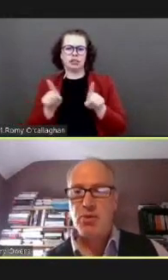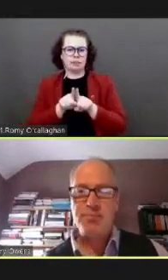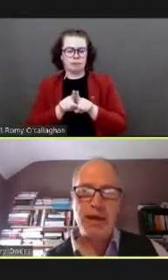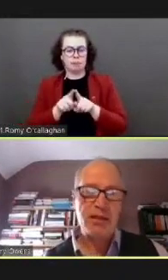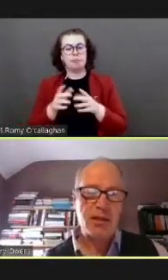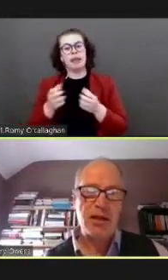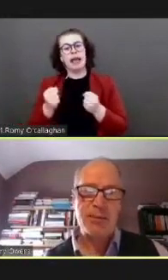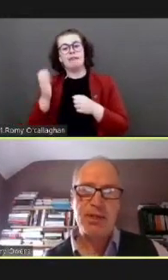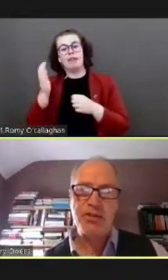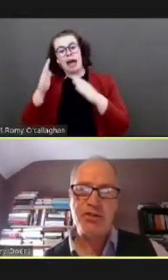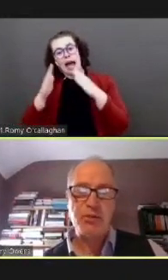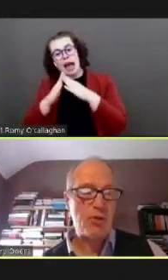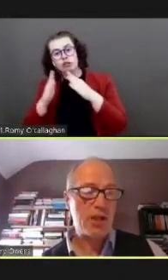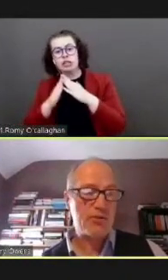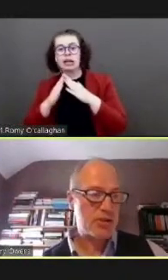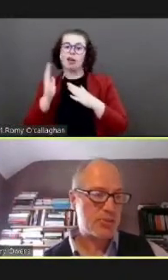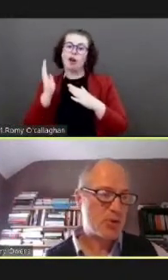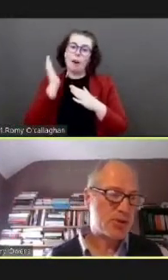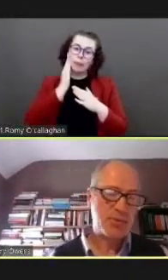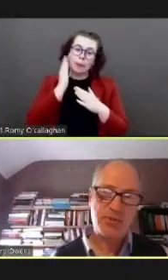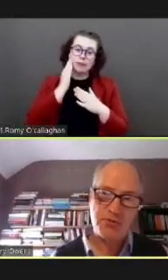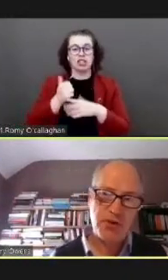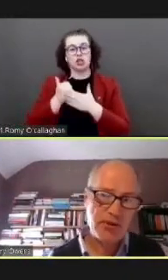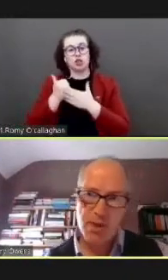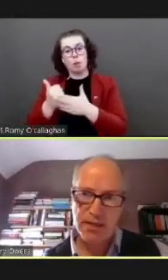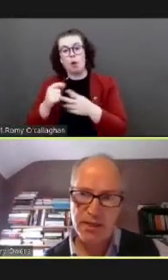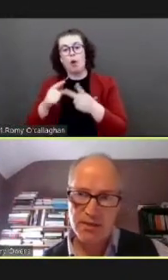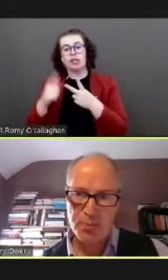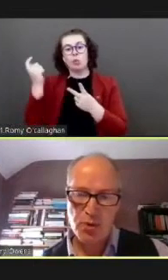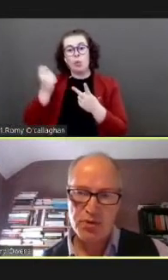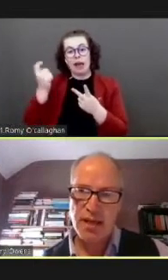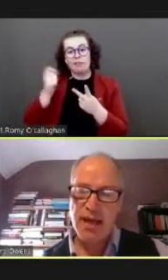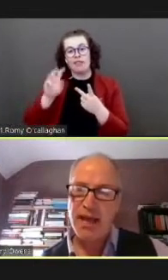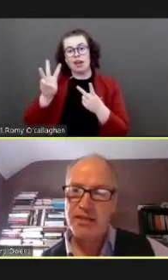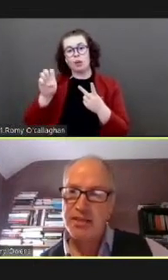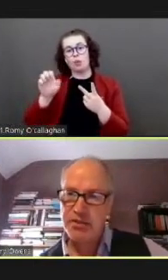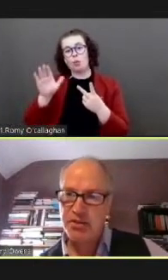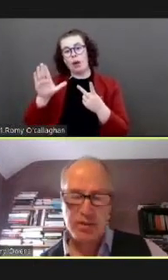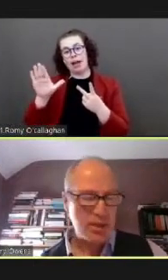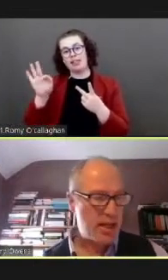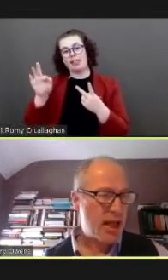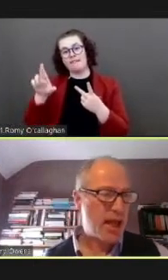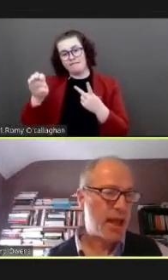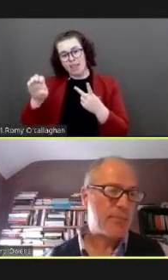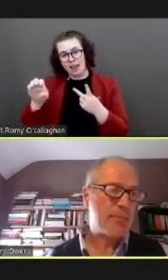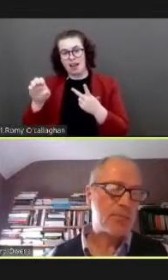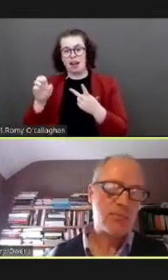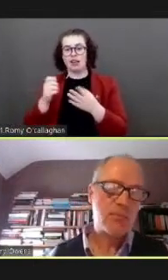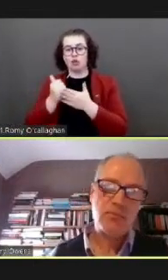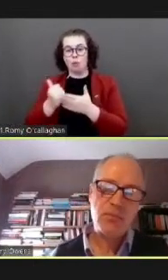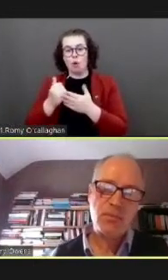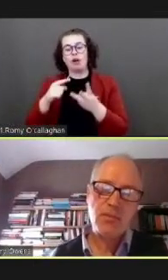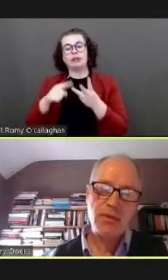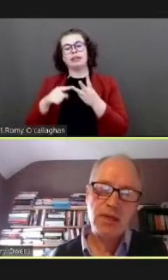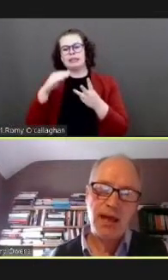accommodation support, medical card applications, and welfare supports. So very practical supports and essential